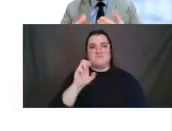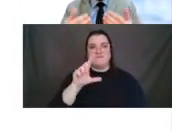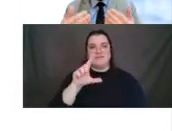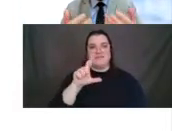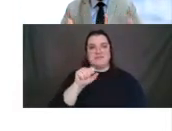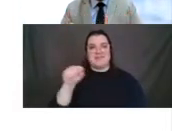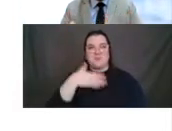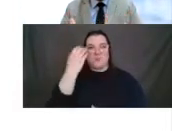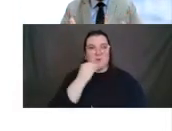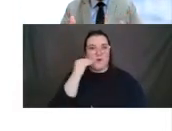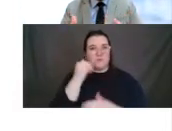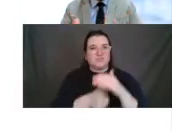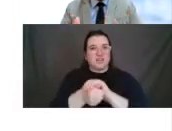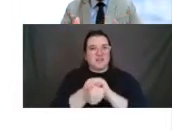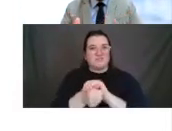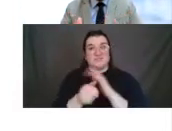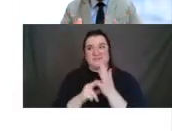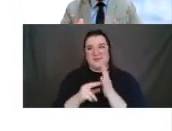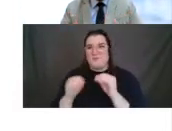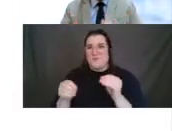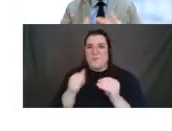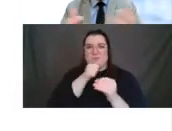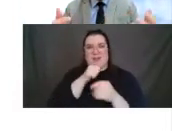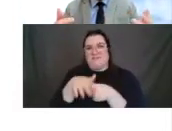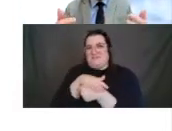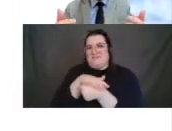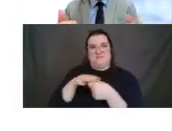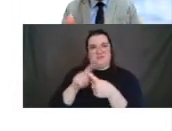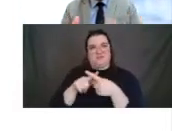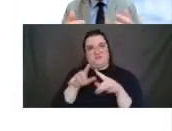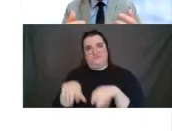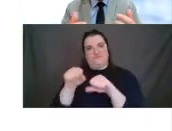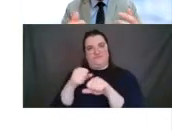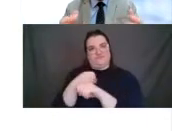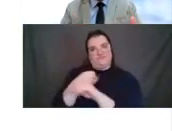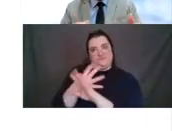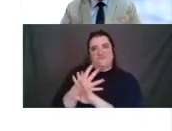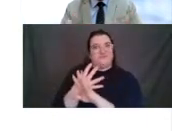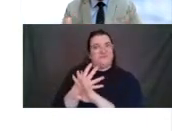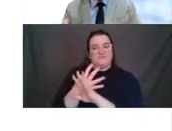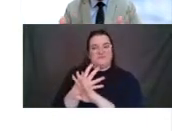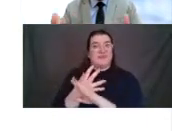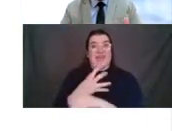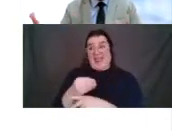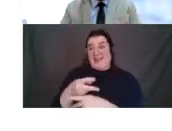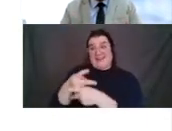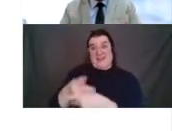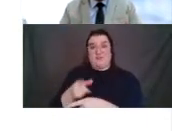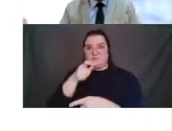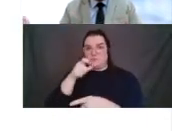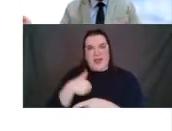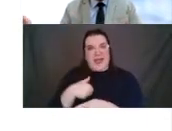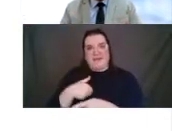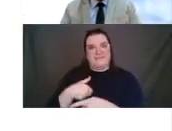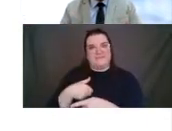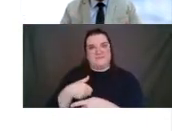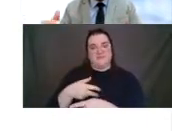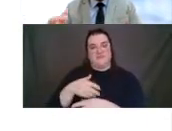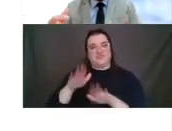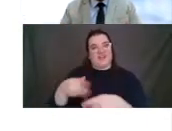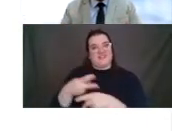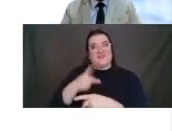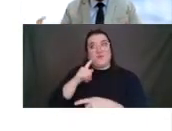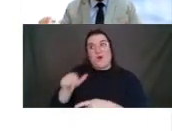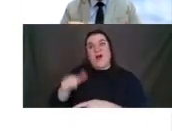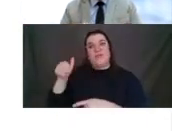space for us to be able to conduct these telehealth sessions. And also the caregiver did not have childcare for their other child who also